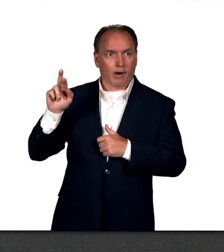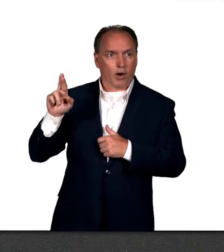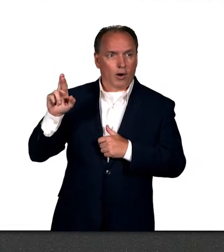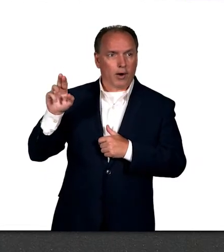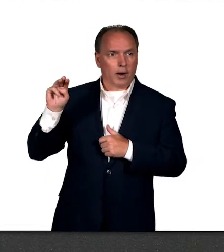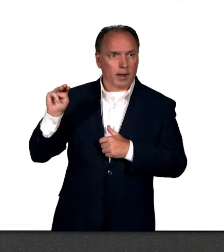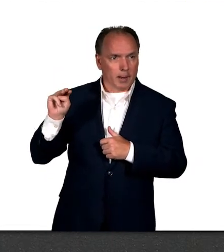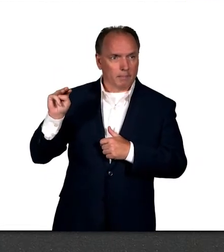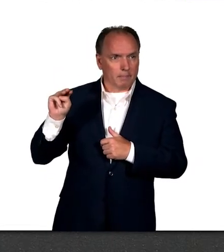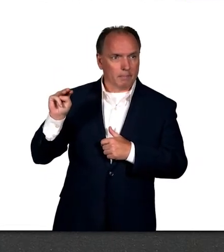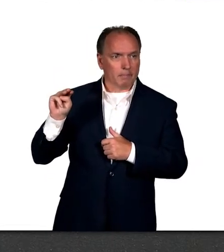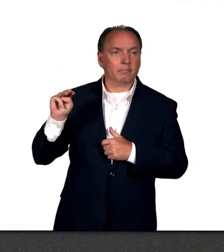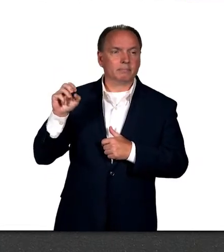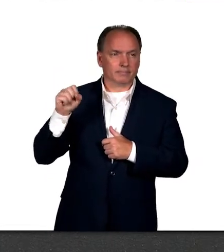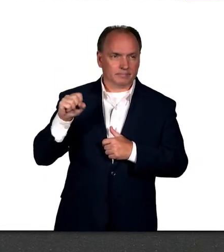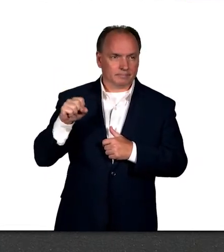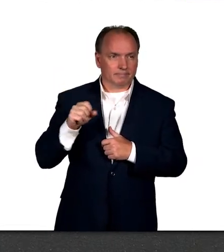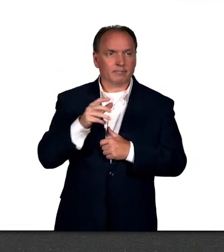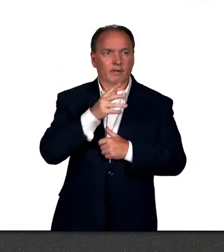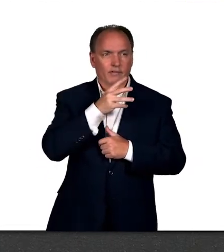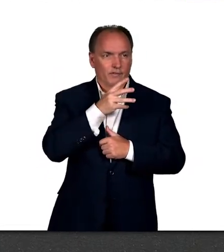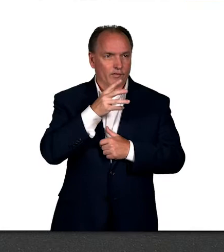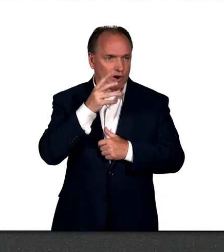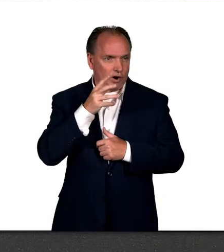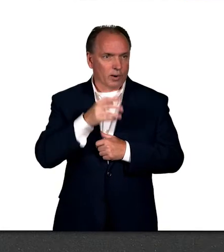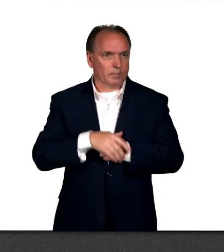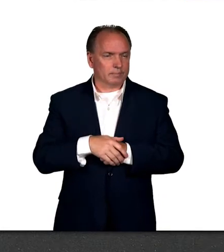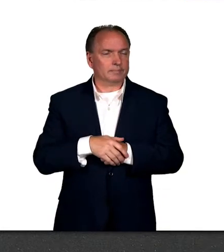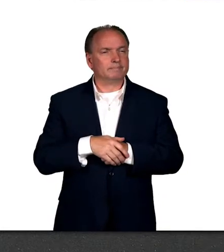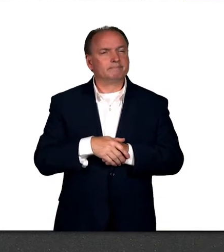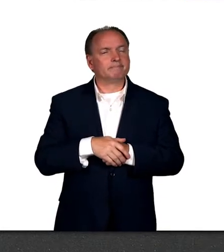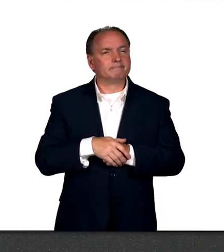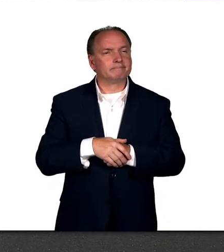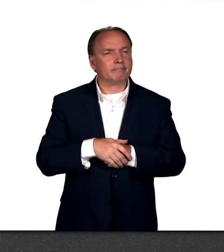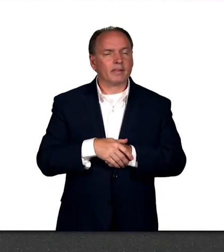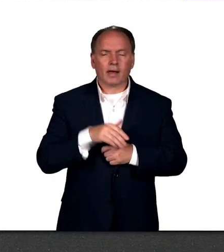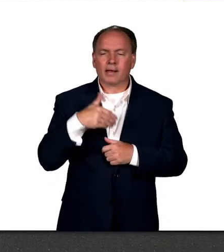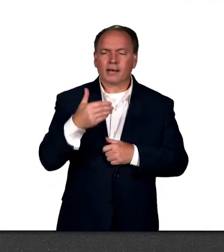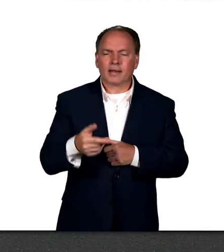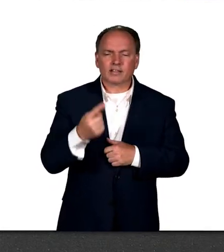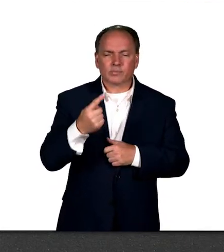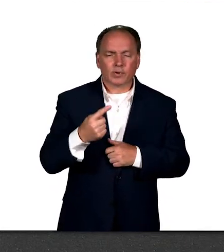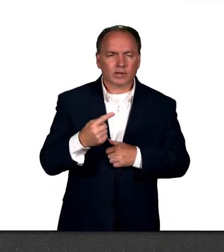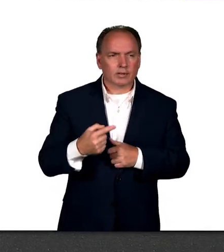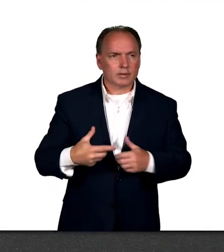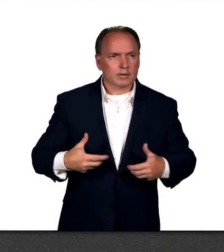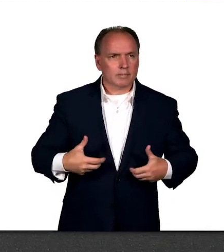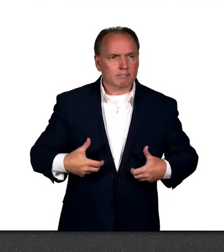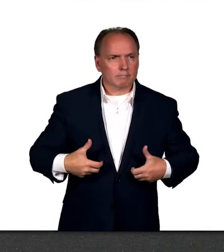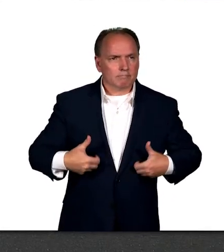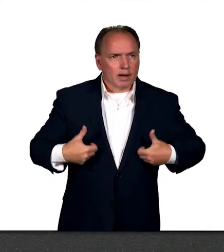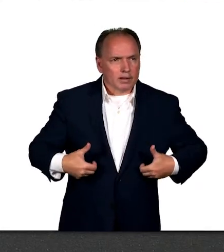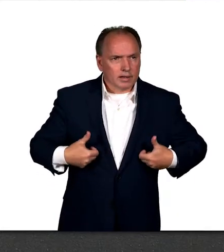F-A-R-M, farm. Let's do a couple more. Monkey. A monkey.